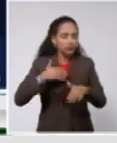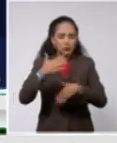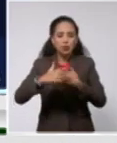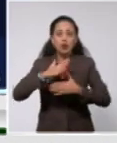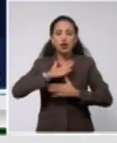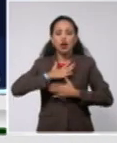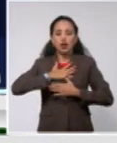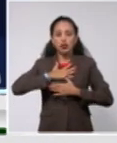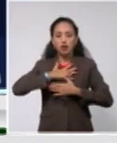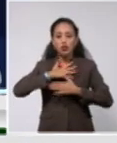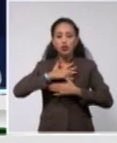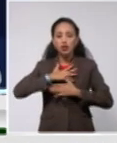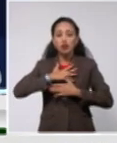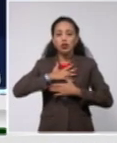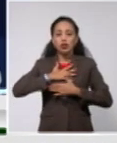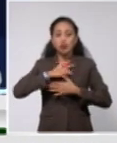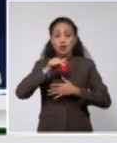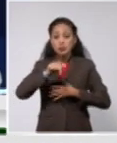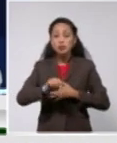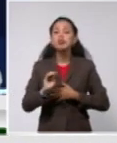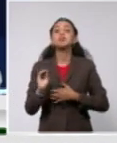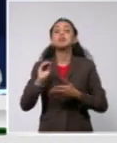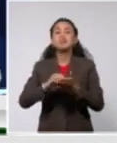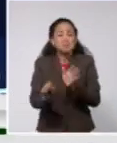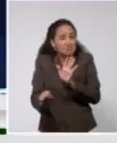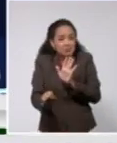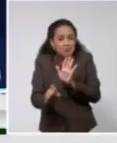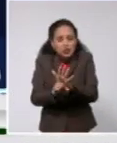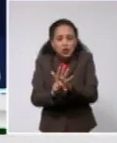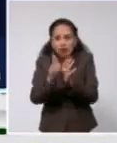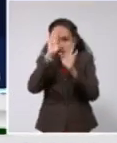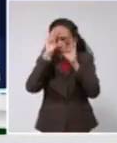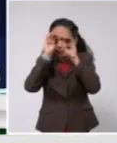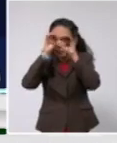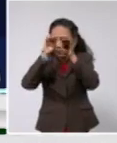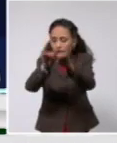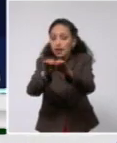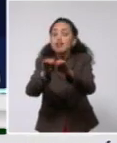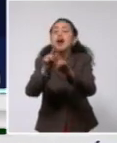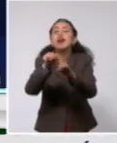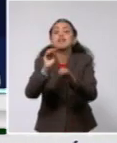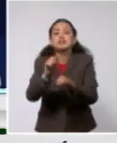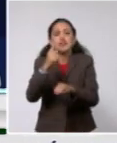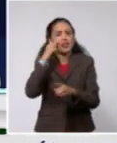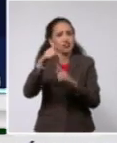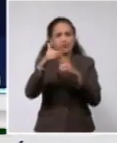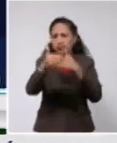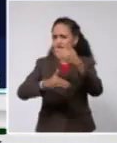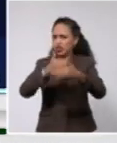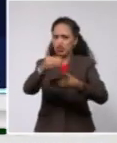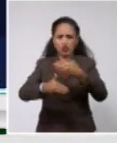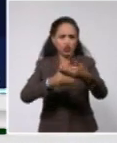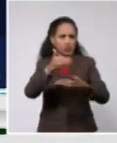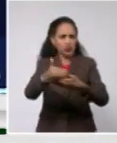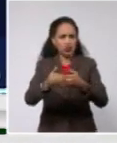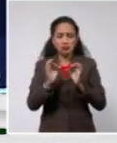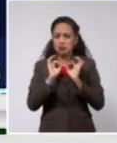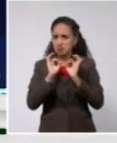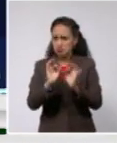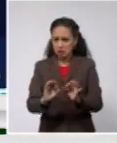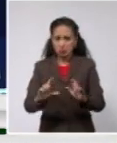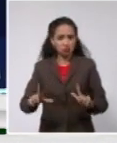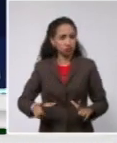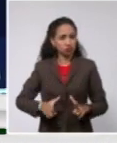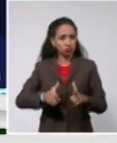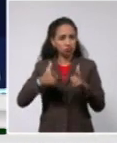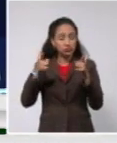75-year-old man from Habana del Este in the province of Havana, who also suffered from comorbidities.